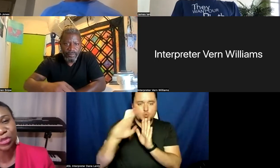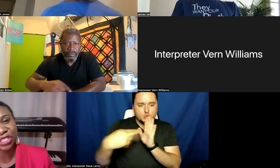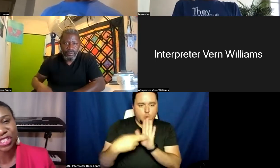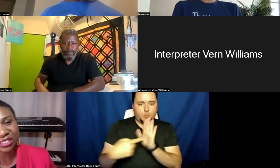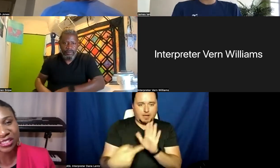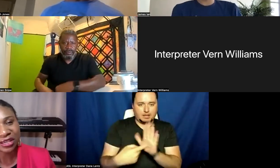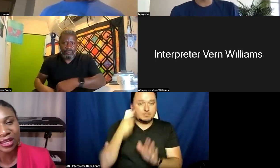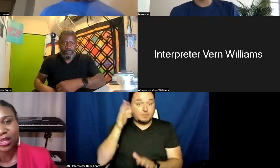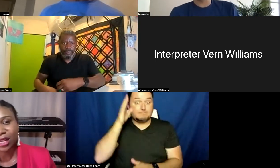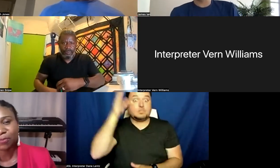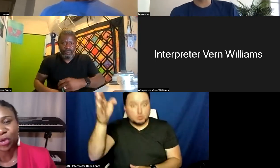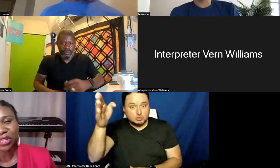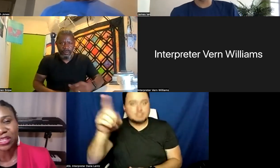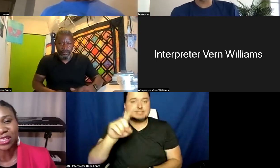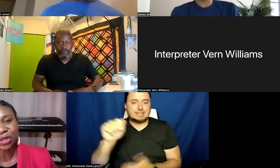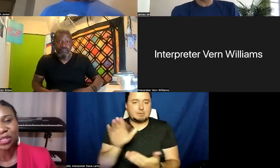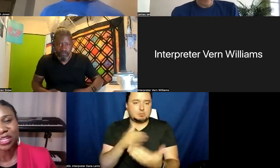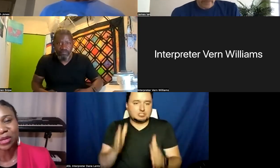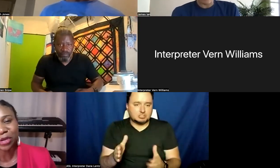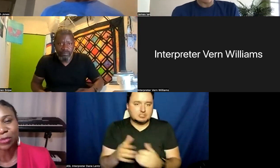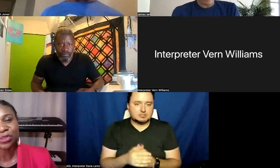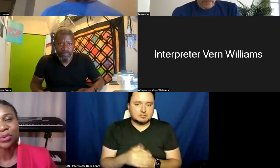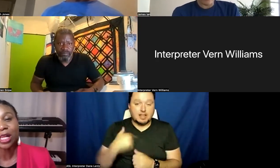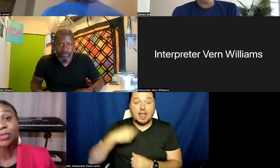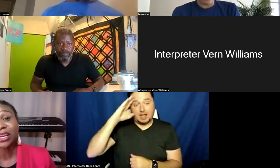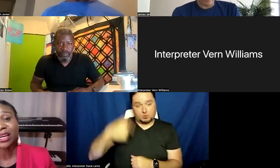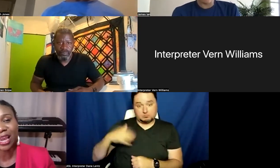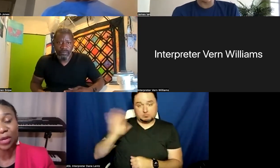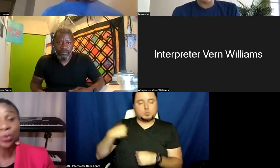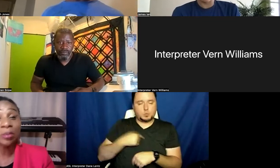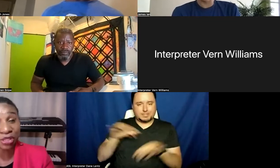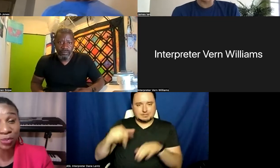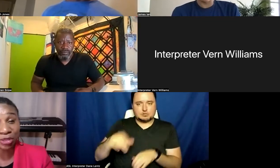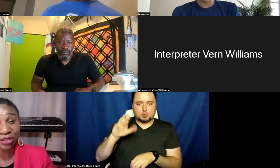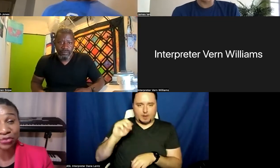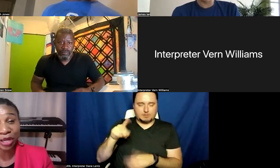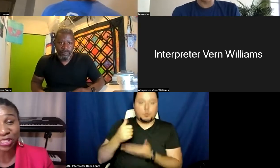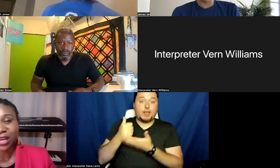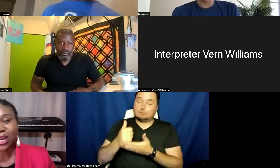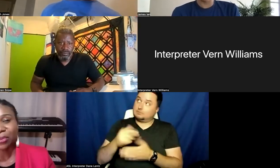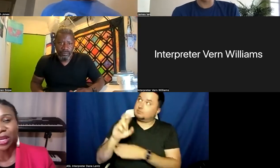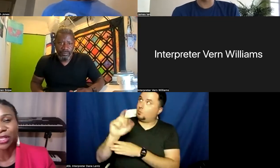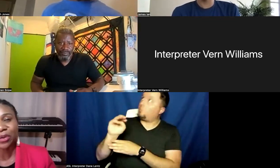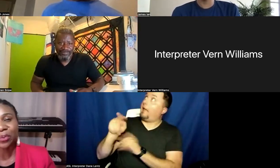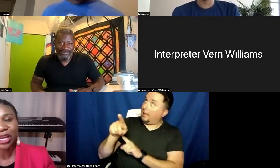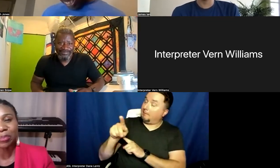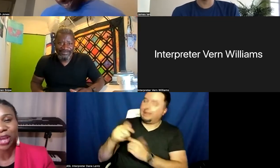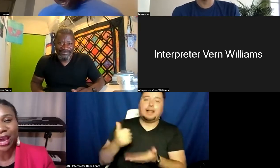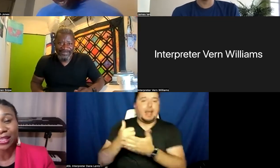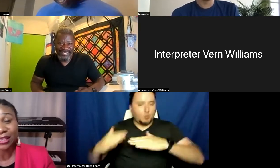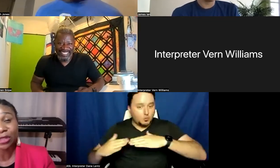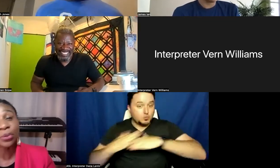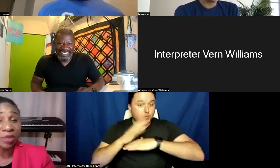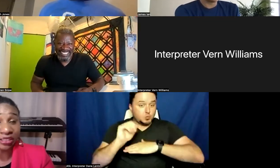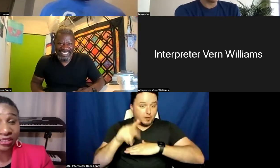disabled musicians. One of the things I know we did at RAMPD was we helped get a ramp, speaking of ramps, we helped get a ramp